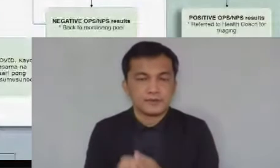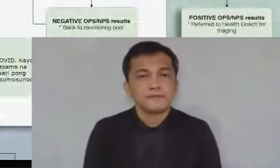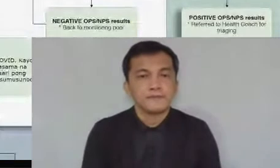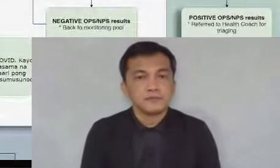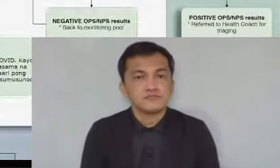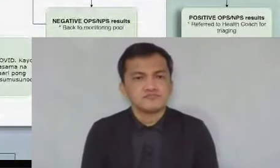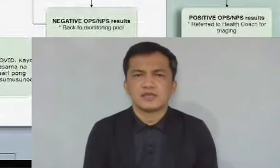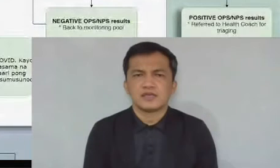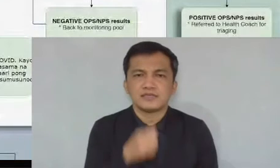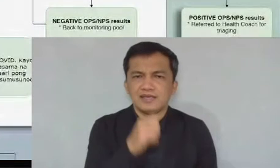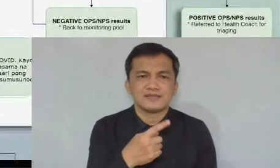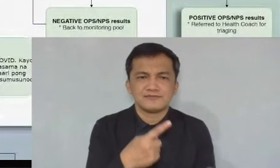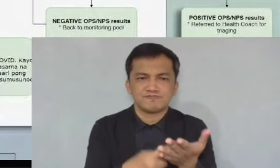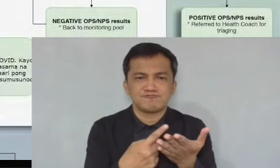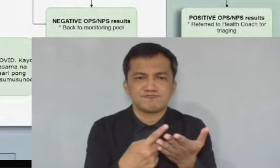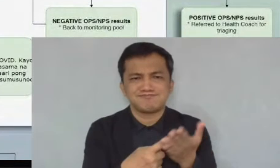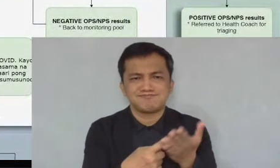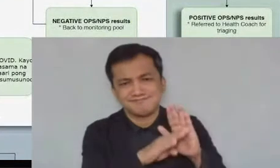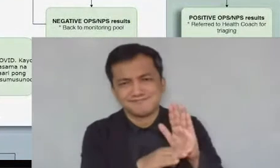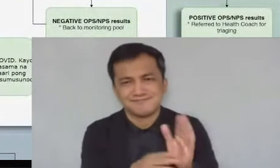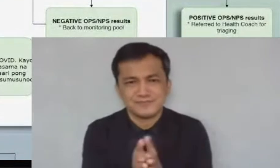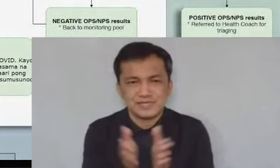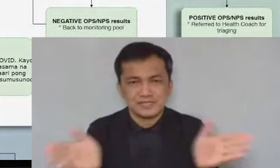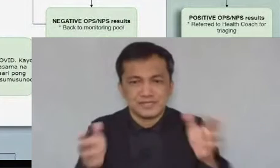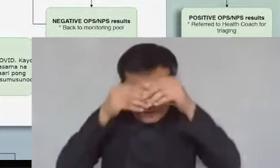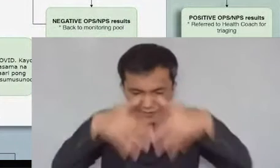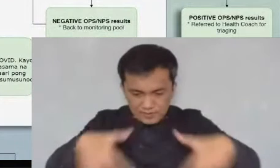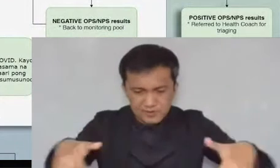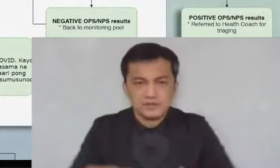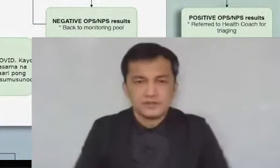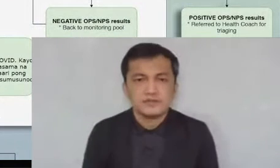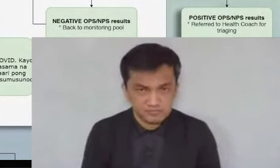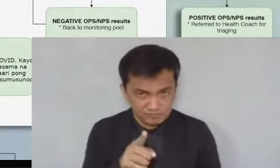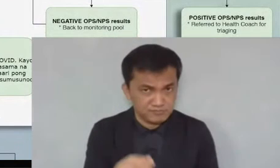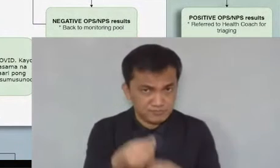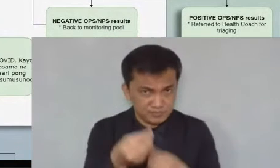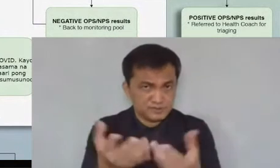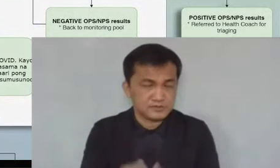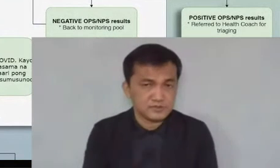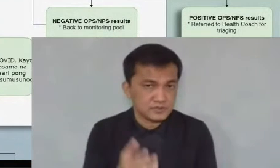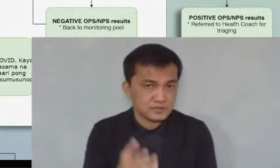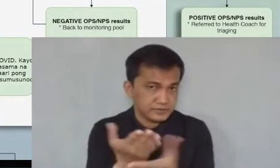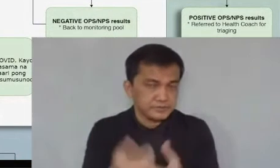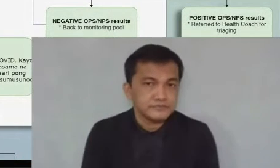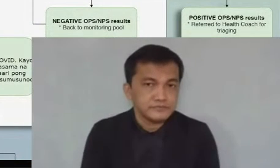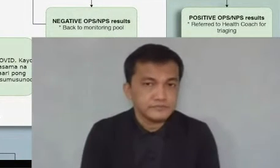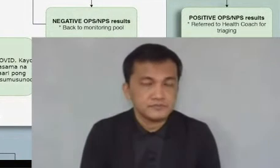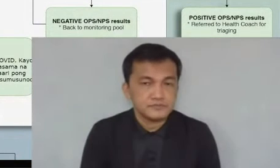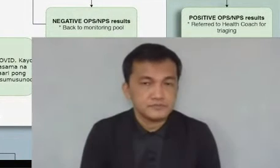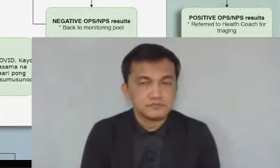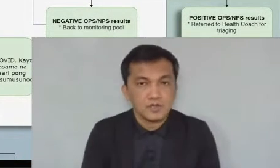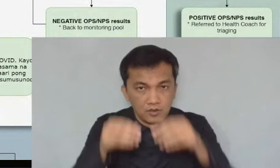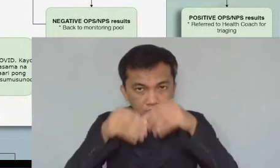This is the, I will not go into details of this general flow. They can have this and I will share it to you.